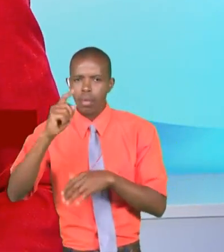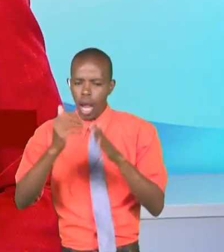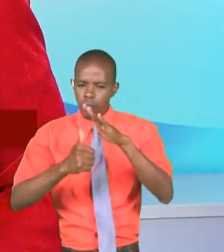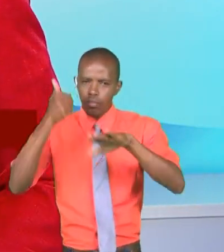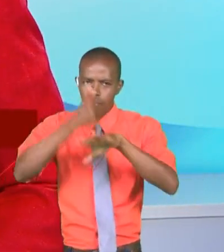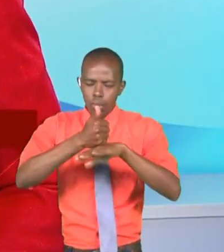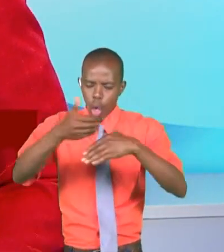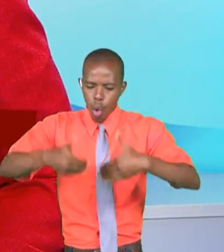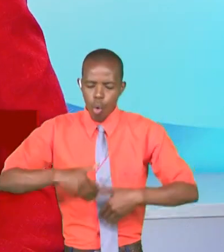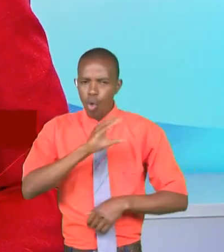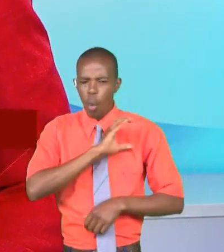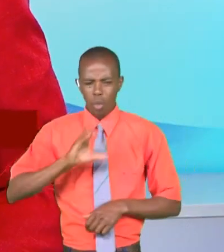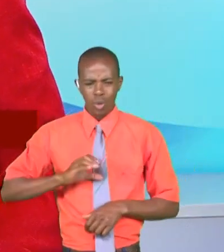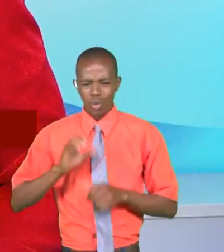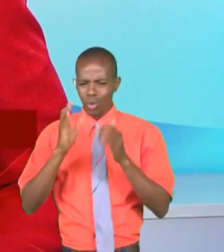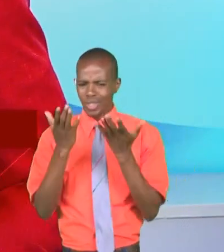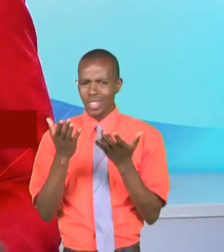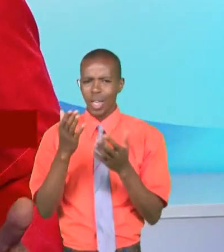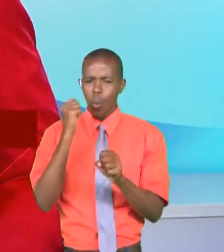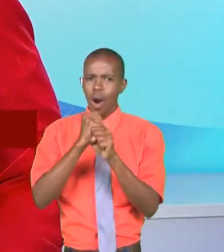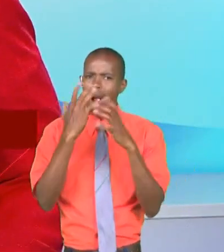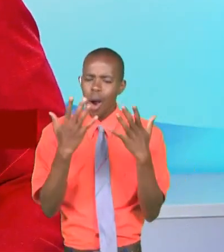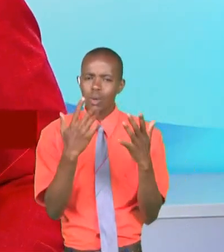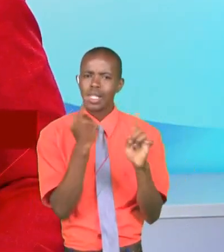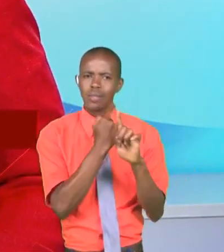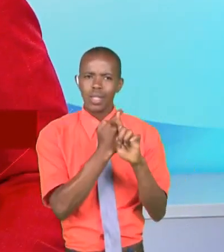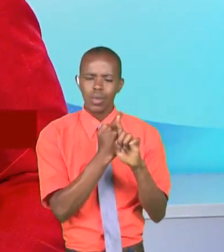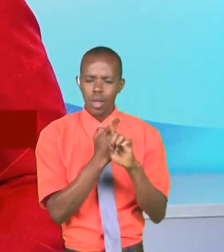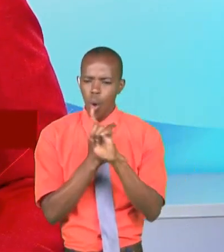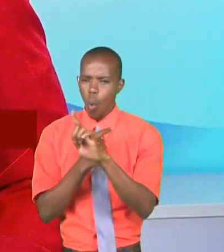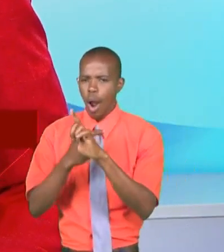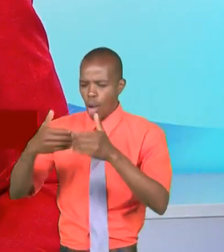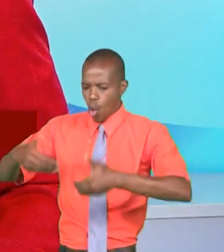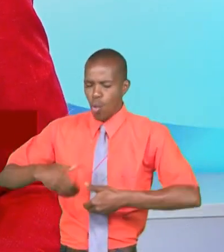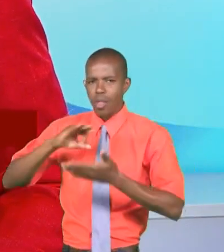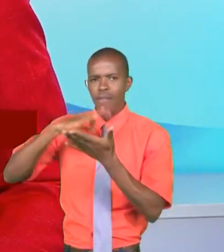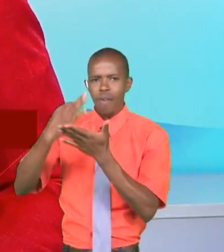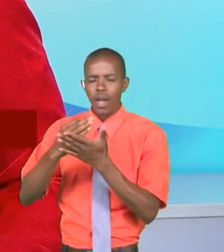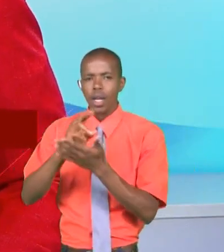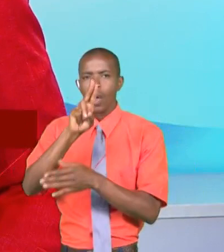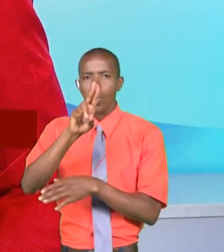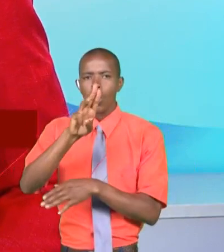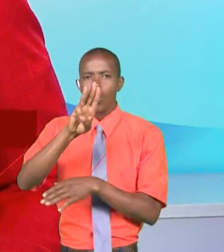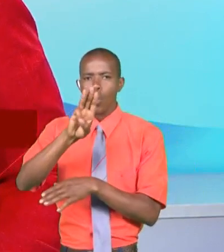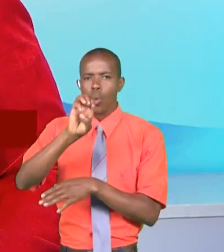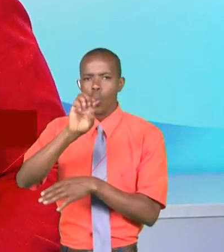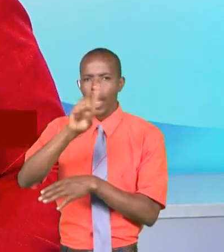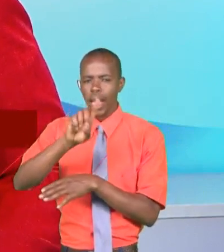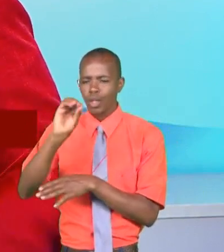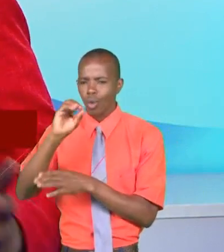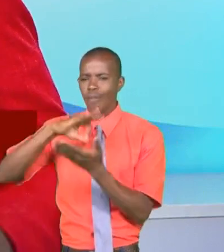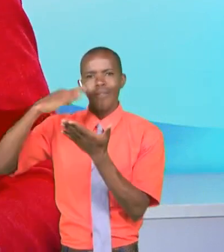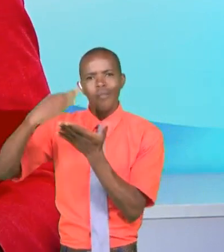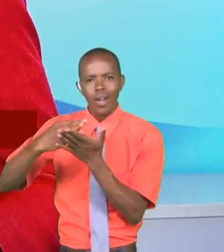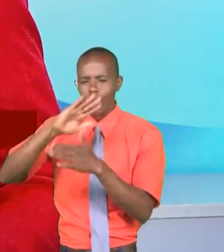a youth commission. Youth commission, how will it operate differently from the youth fund, WESO fund that we have, youth enterprise fund,